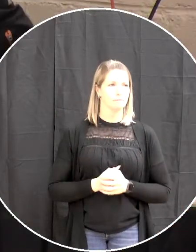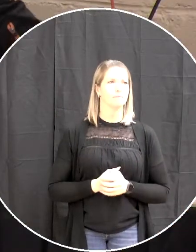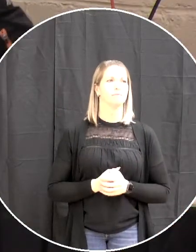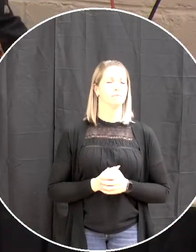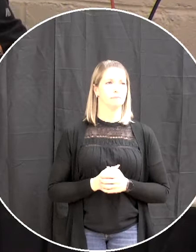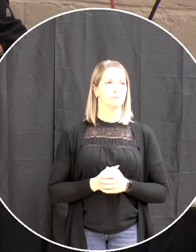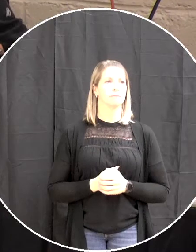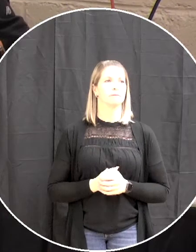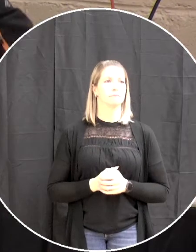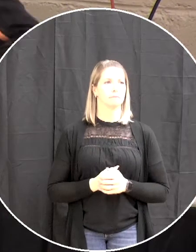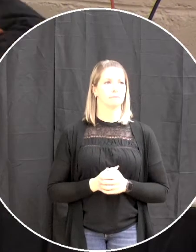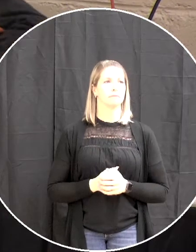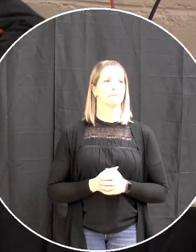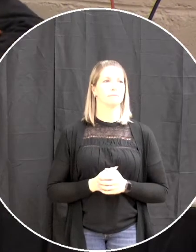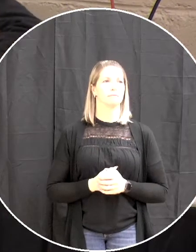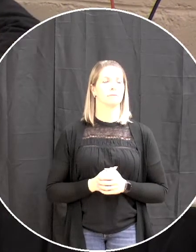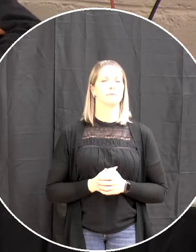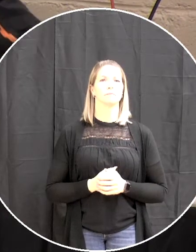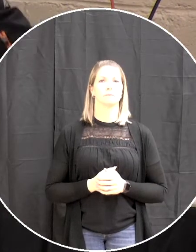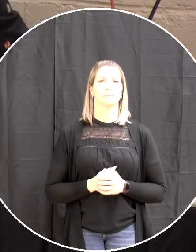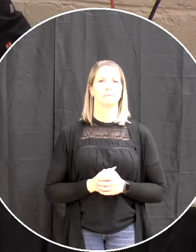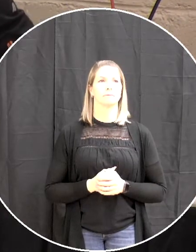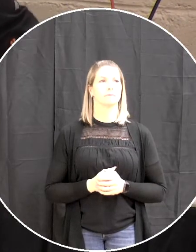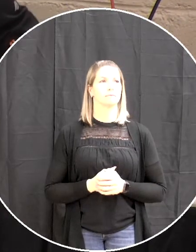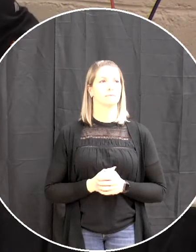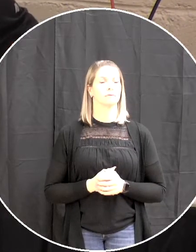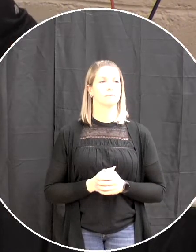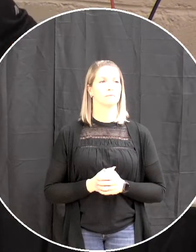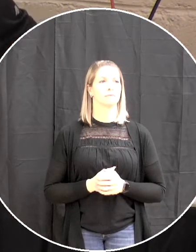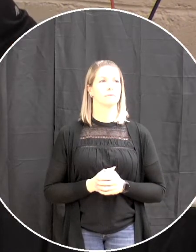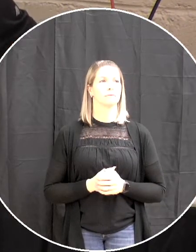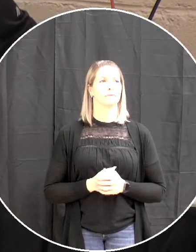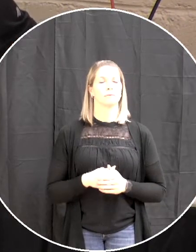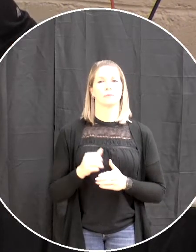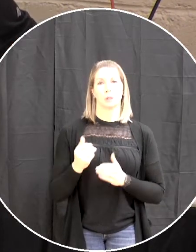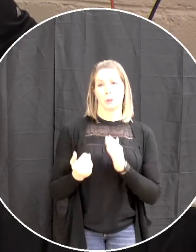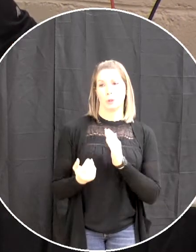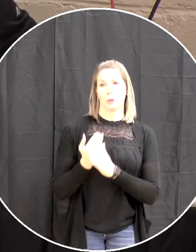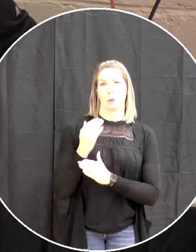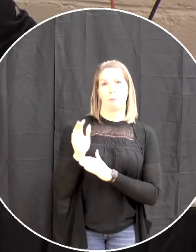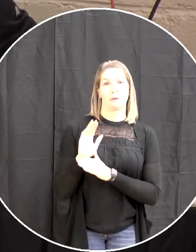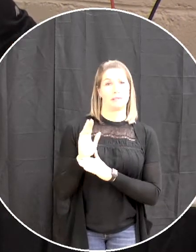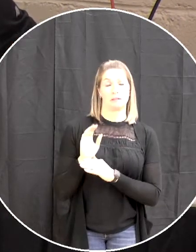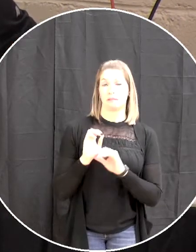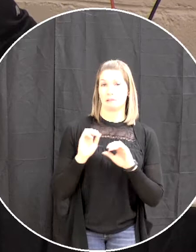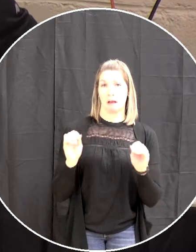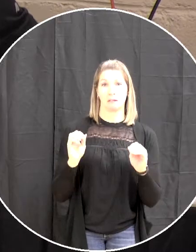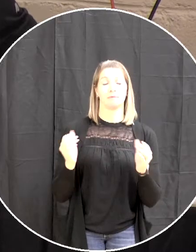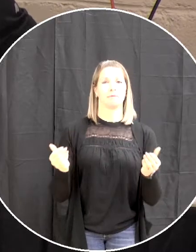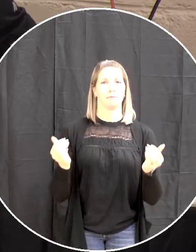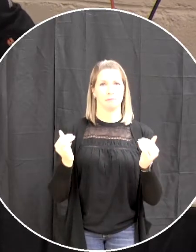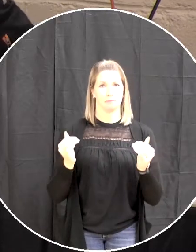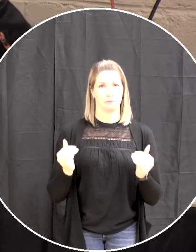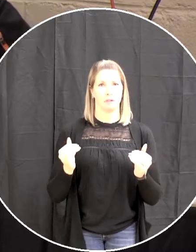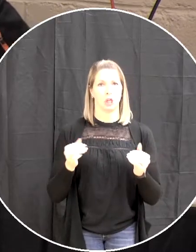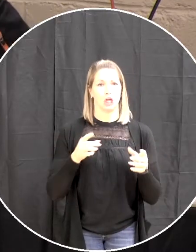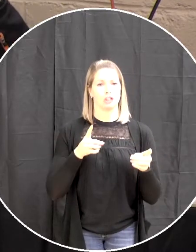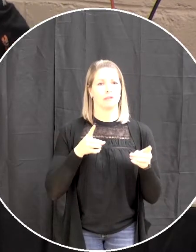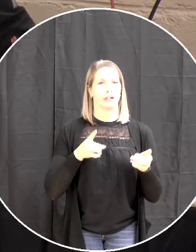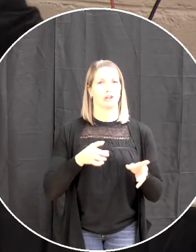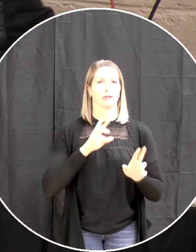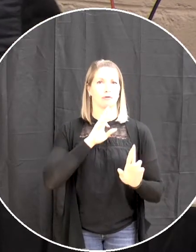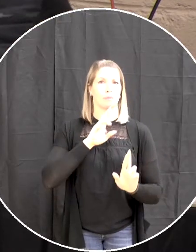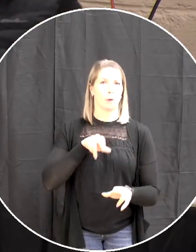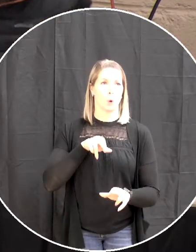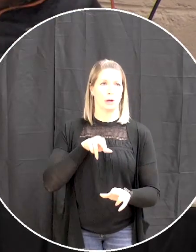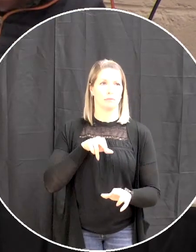next item on the agenda would have been business arising, which there was none, so the next thing is the director's report.